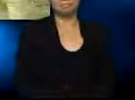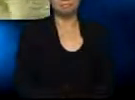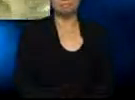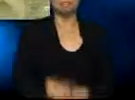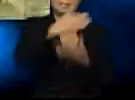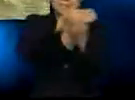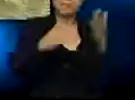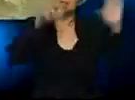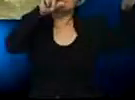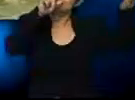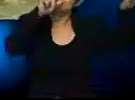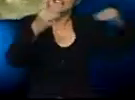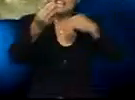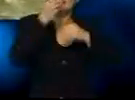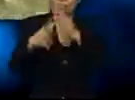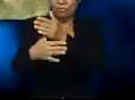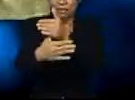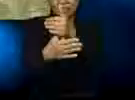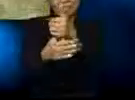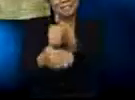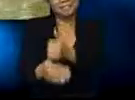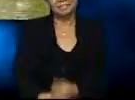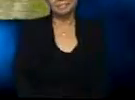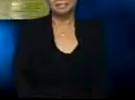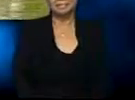Some birds eat fish.